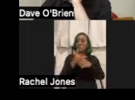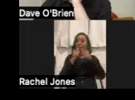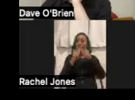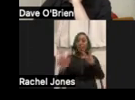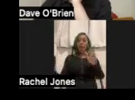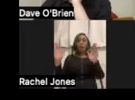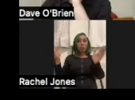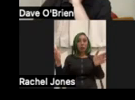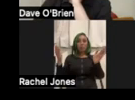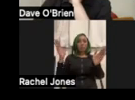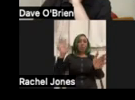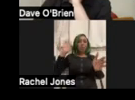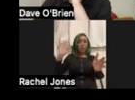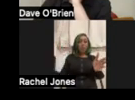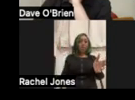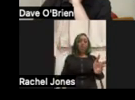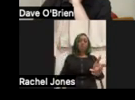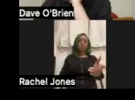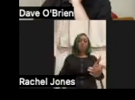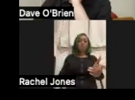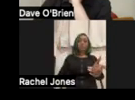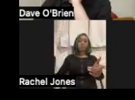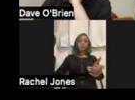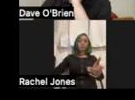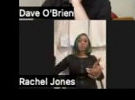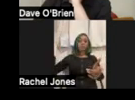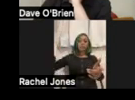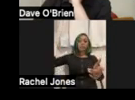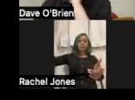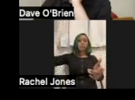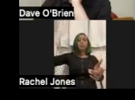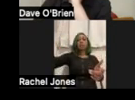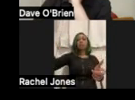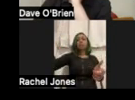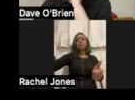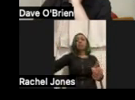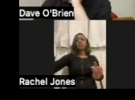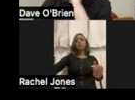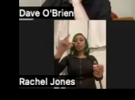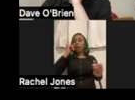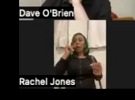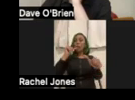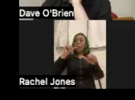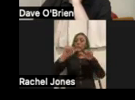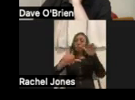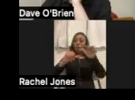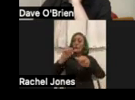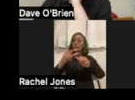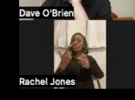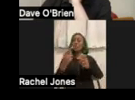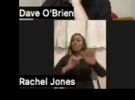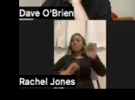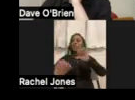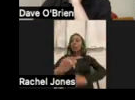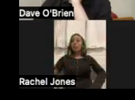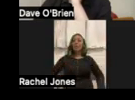to be heard by policymakers, I think is also can be a process of kind of domestication, which is a term that I borrowed